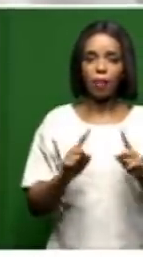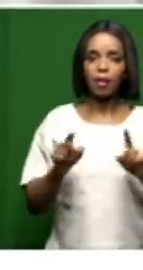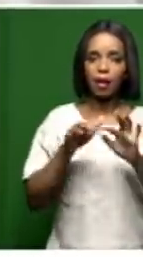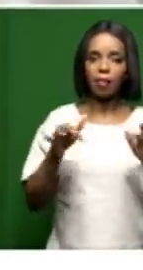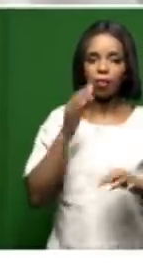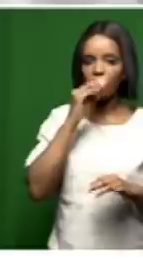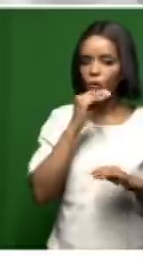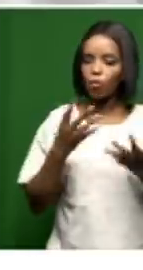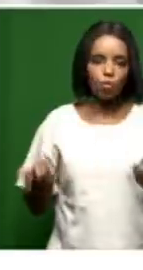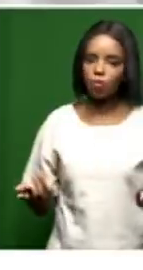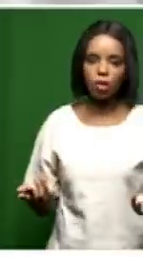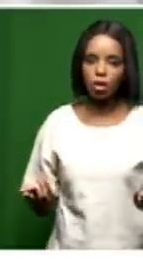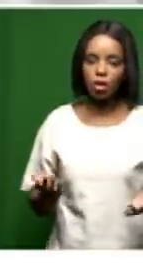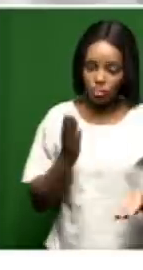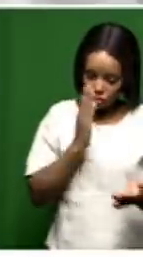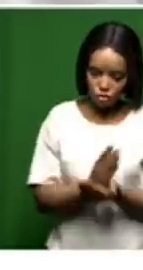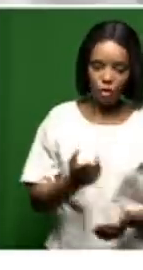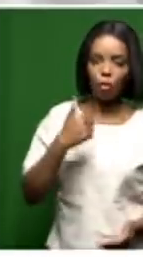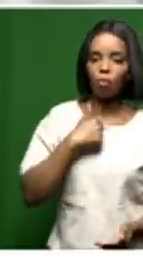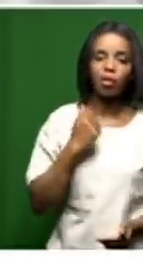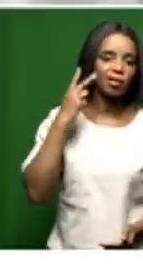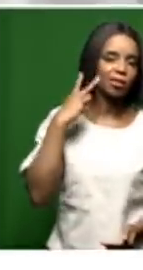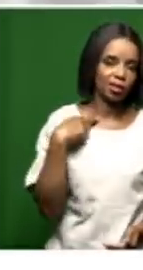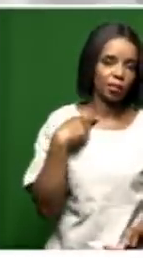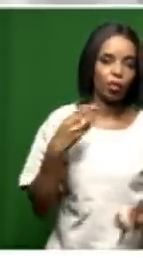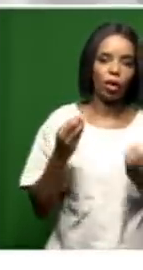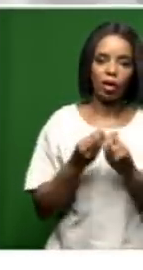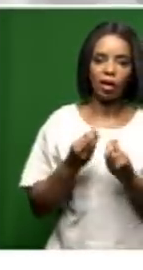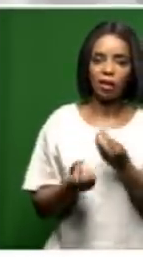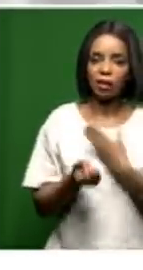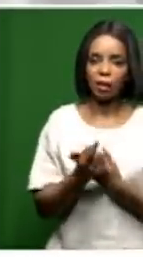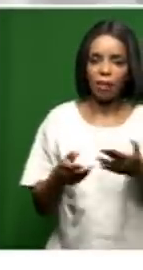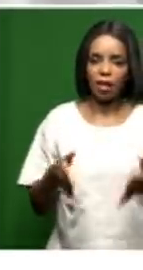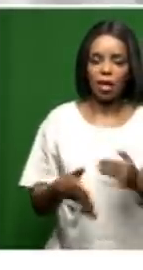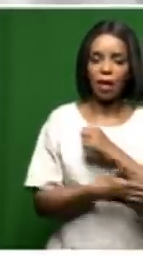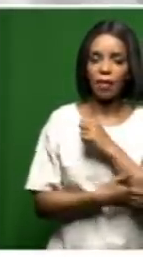surely I'm immensely disappointed in what is going on right now in the country. And